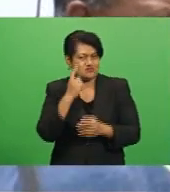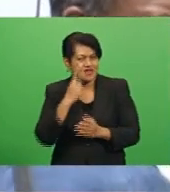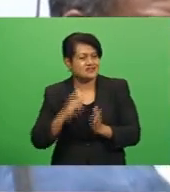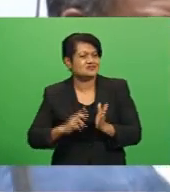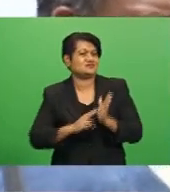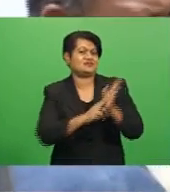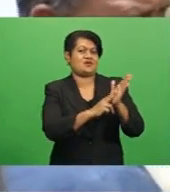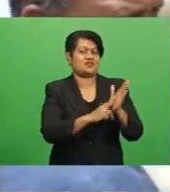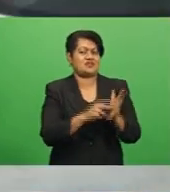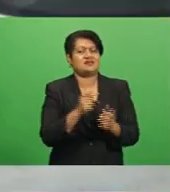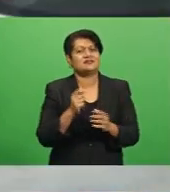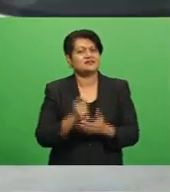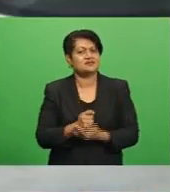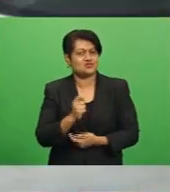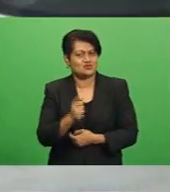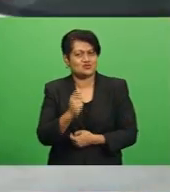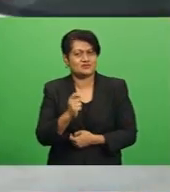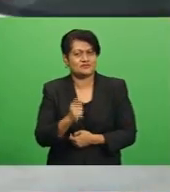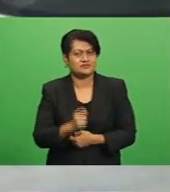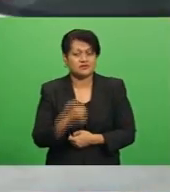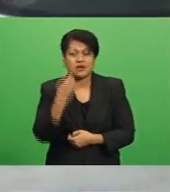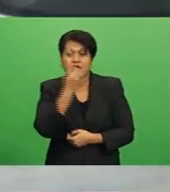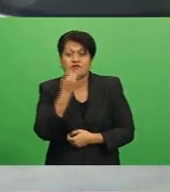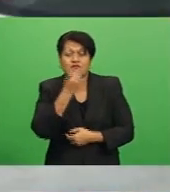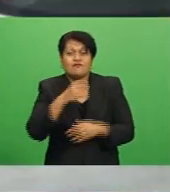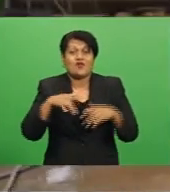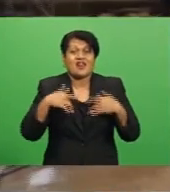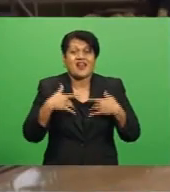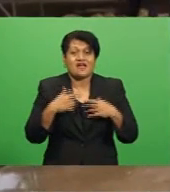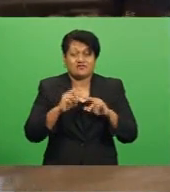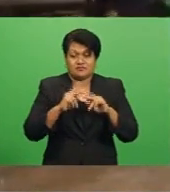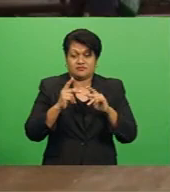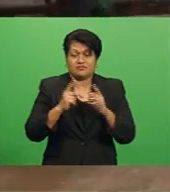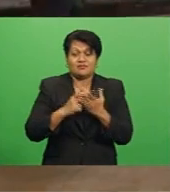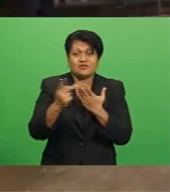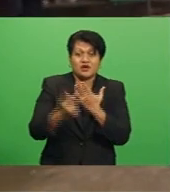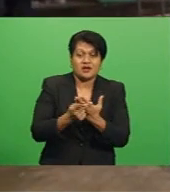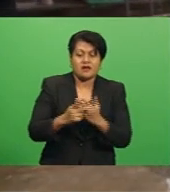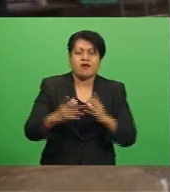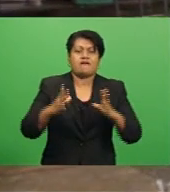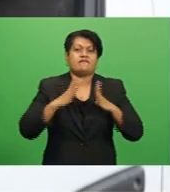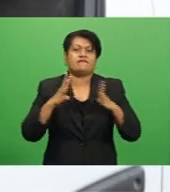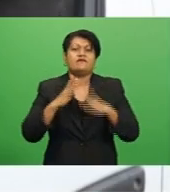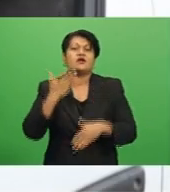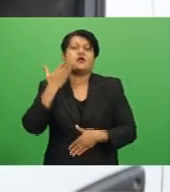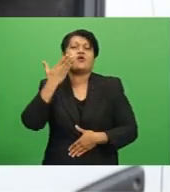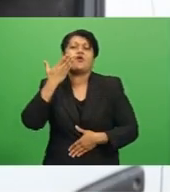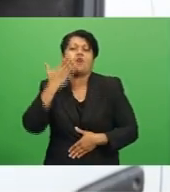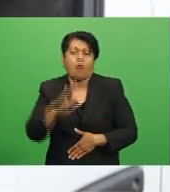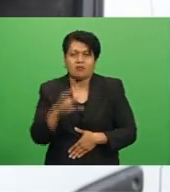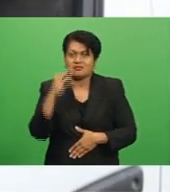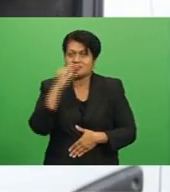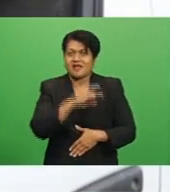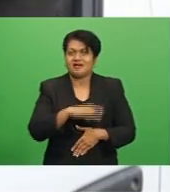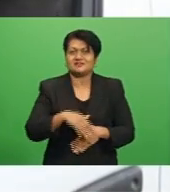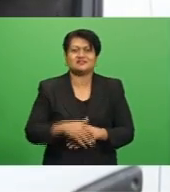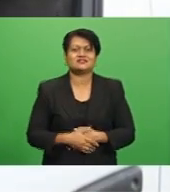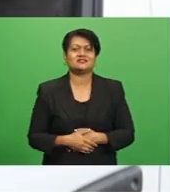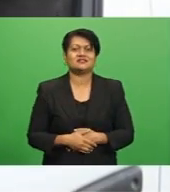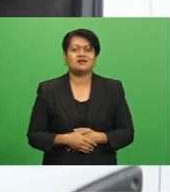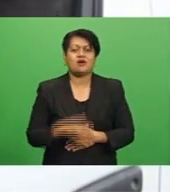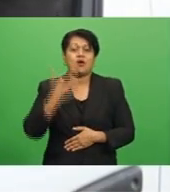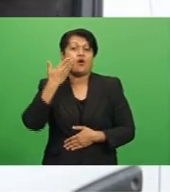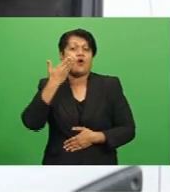possible. The Food for Life program, we will be doing free hot lunch and hot